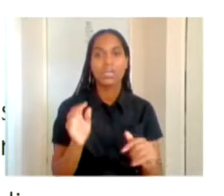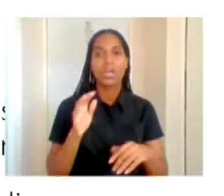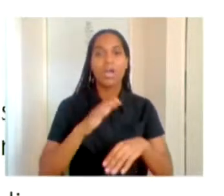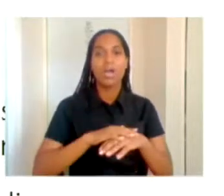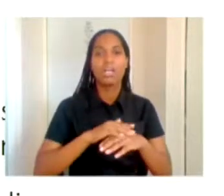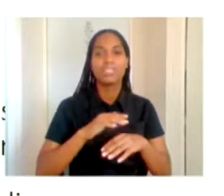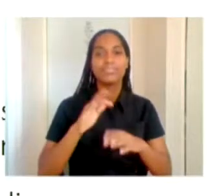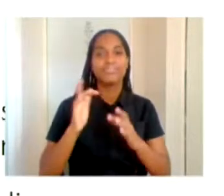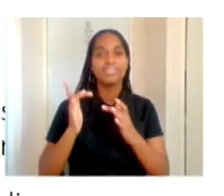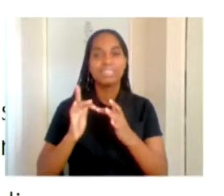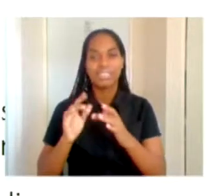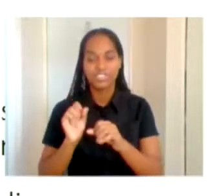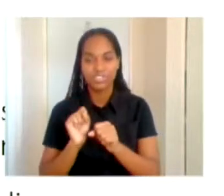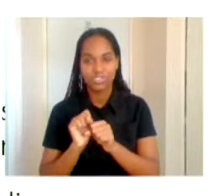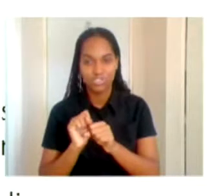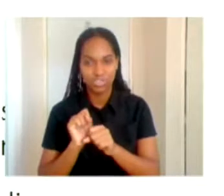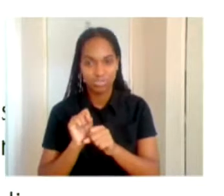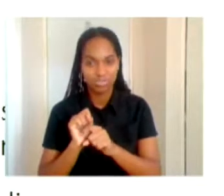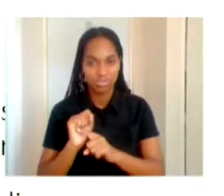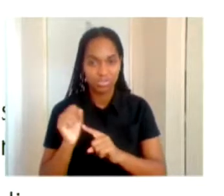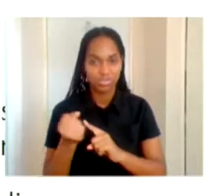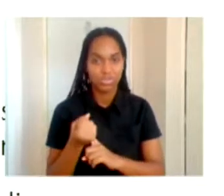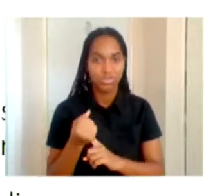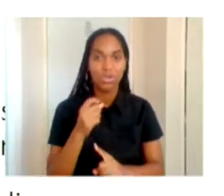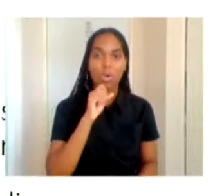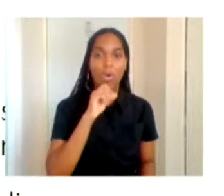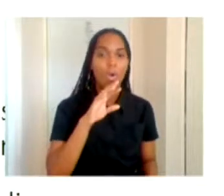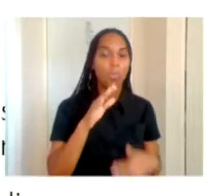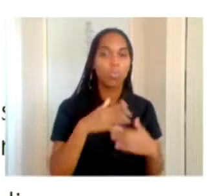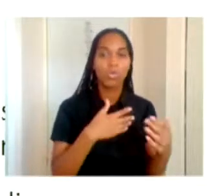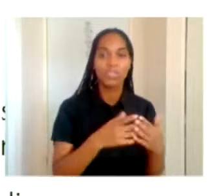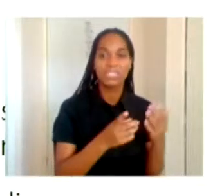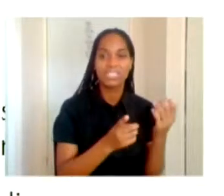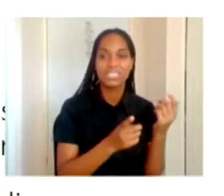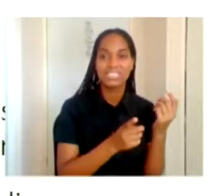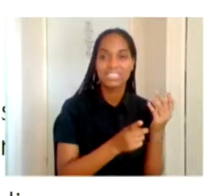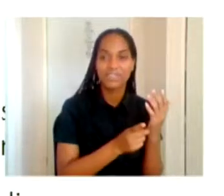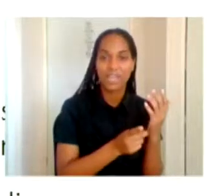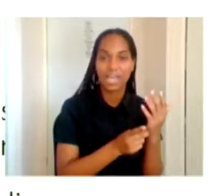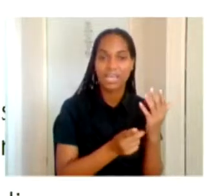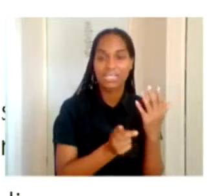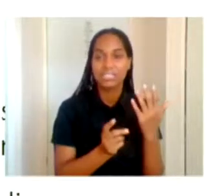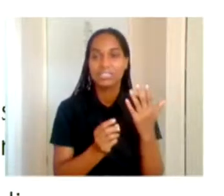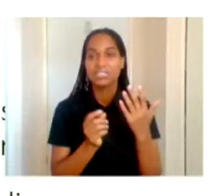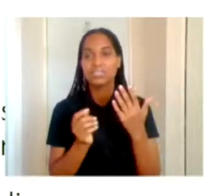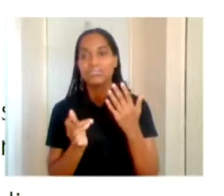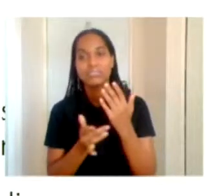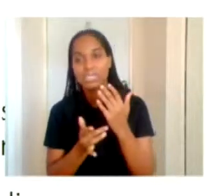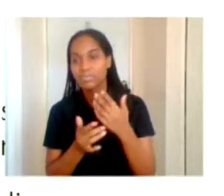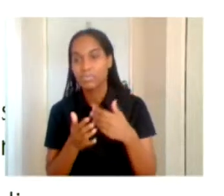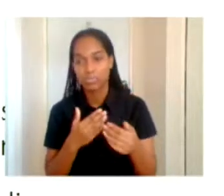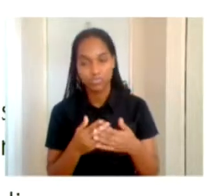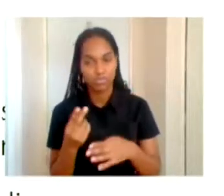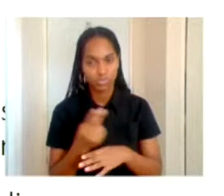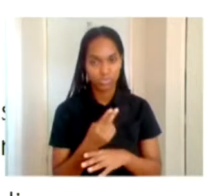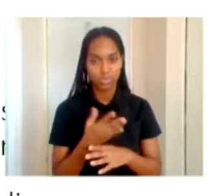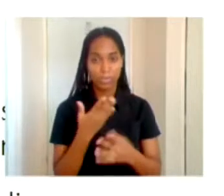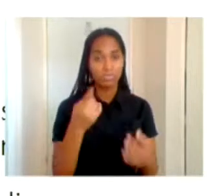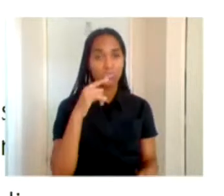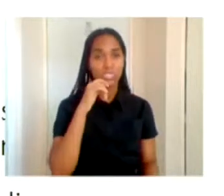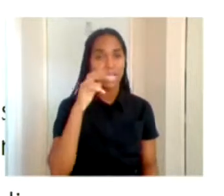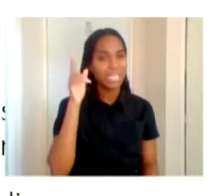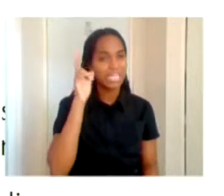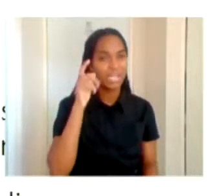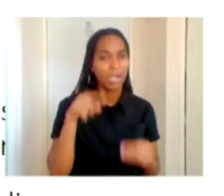situation, and also kind of device characteristics. So you may haven't heard about